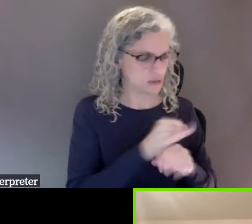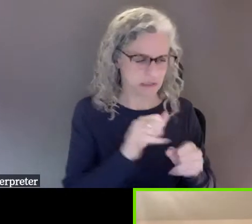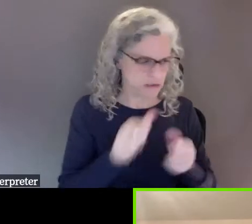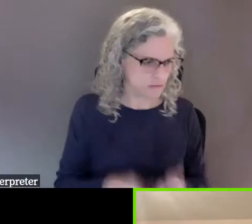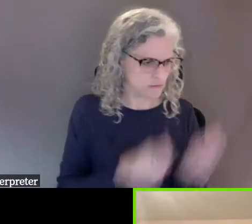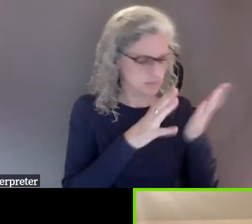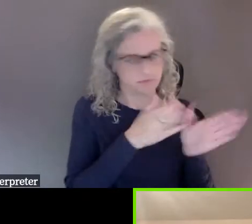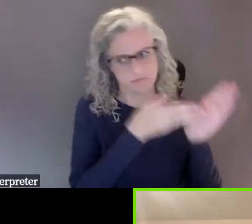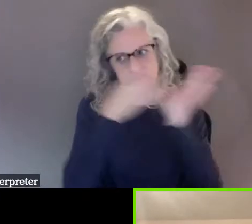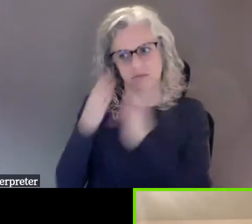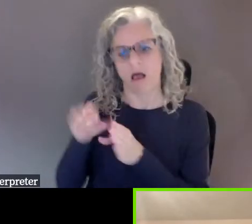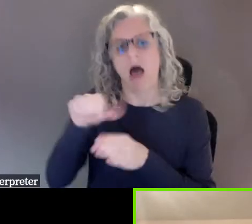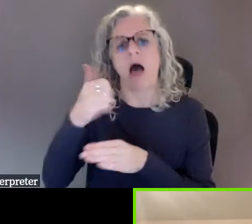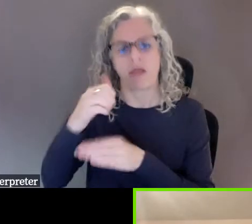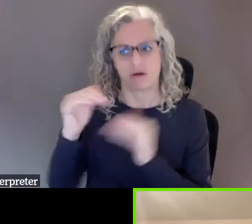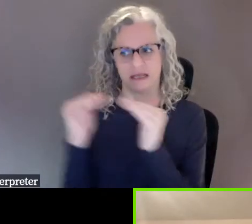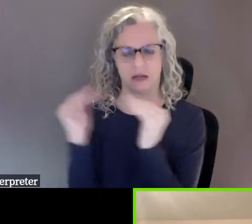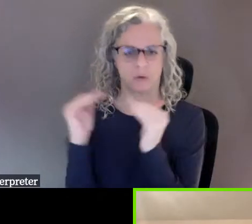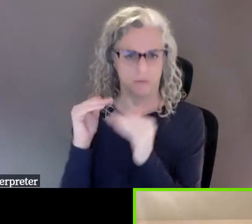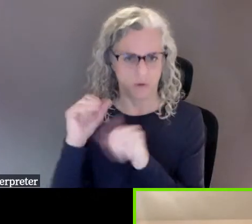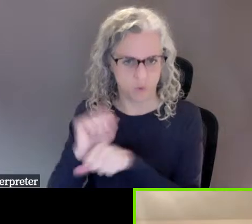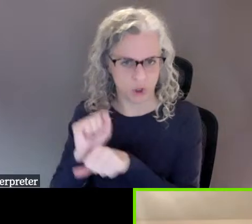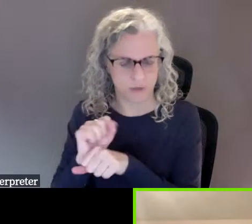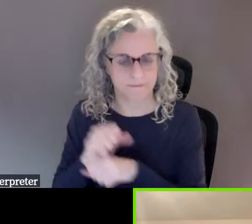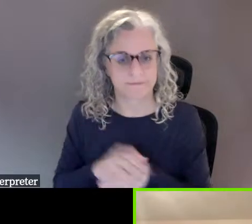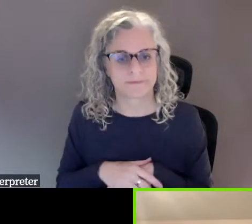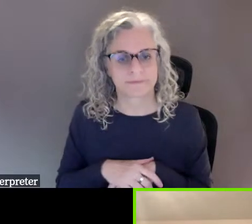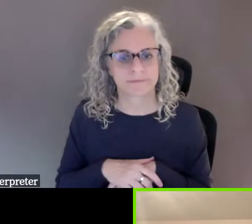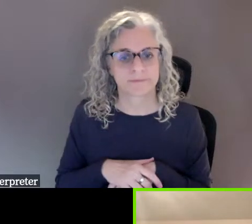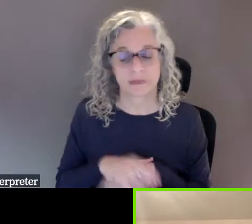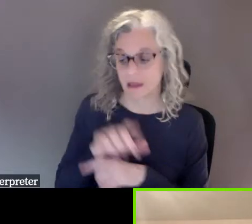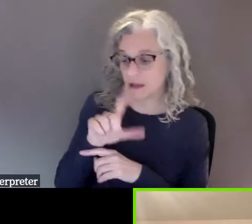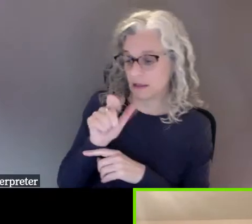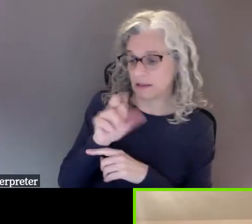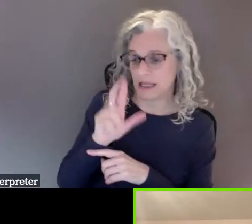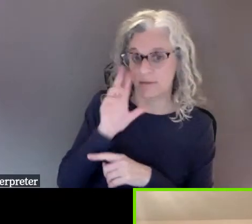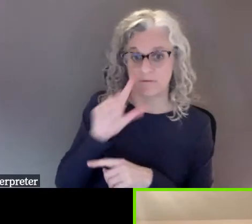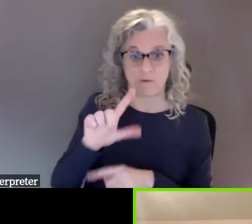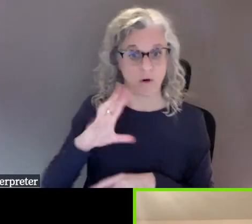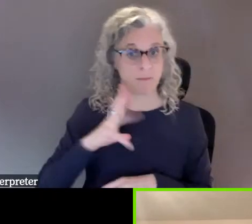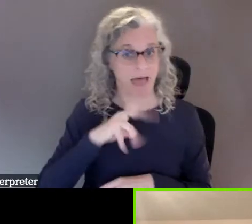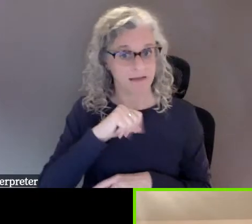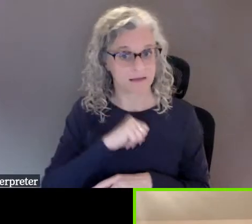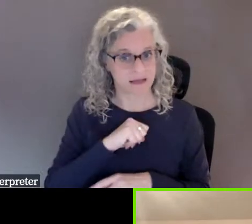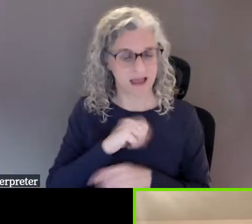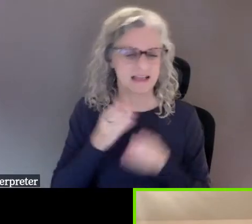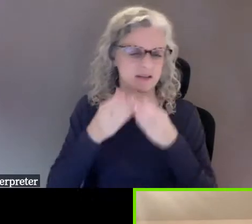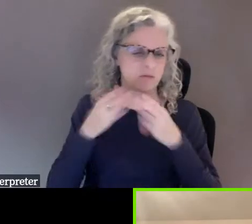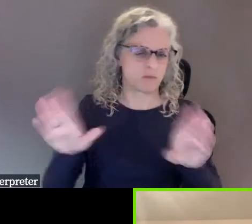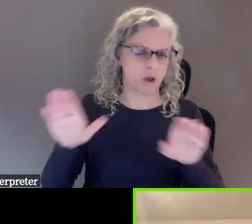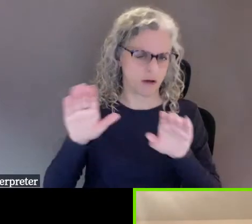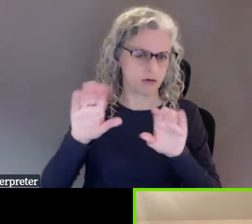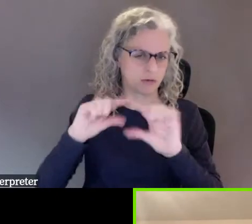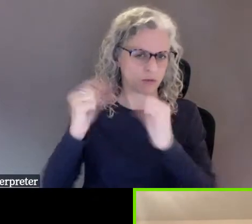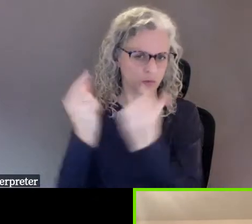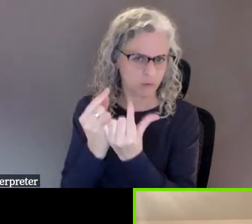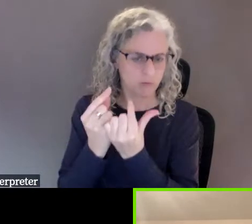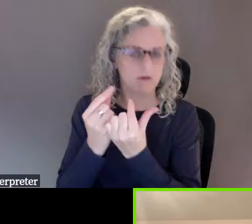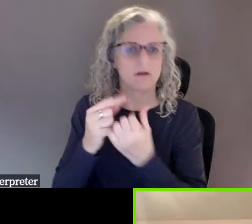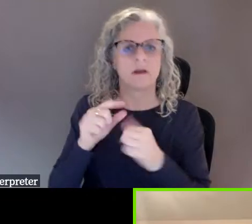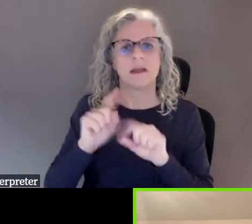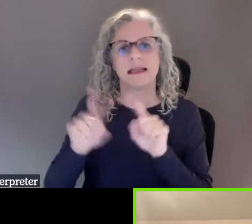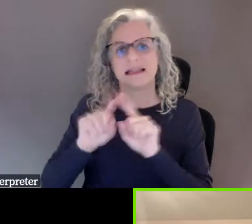And then Labor for Palestine is the broader formation that other groups who are doing the exact same thing and are workers in different industry are part